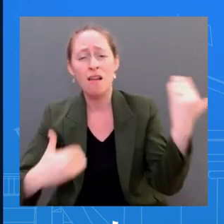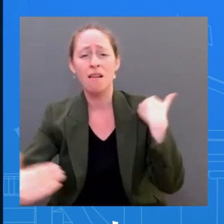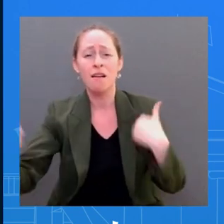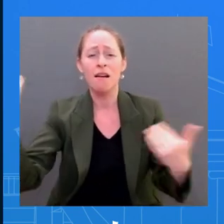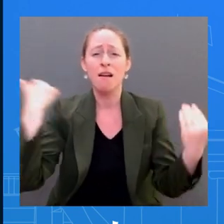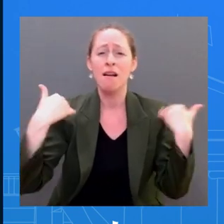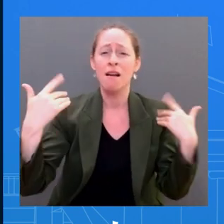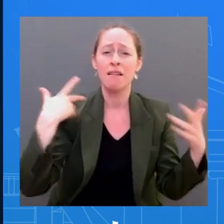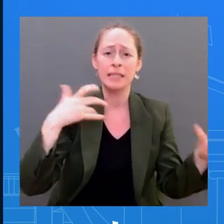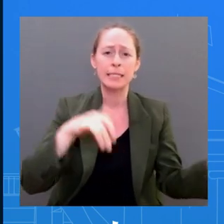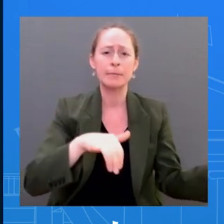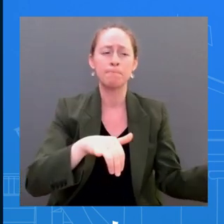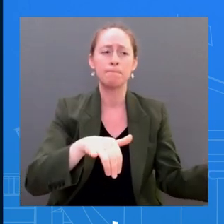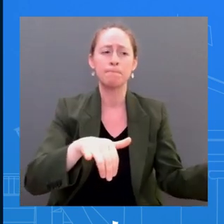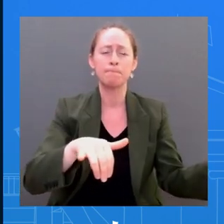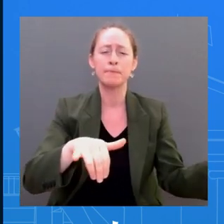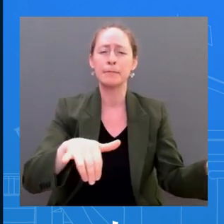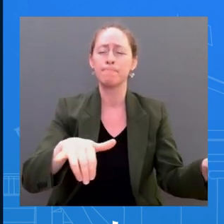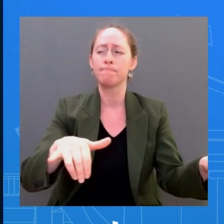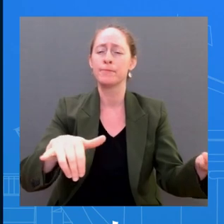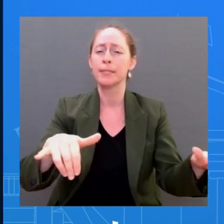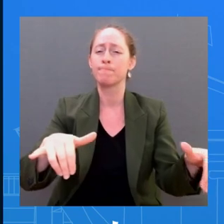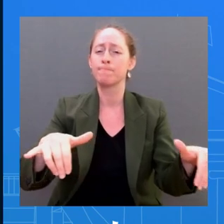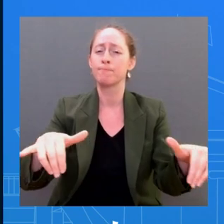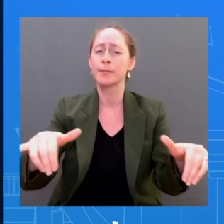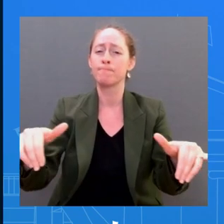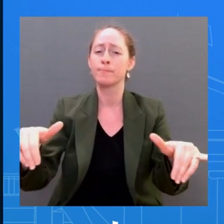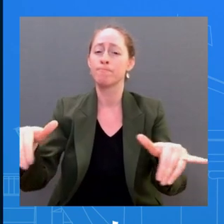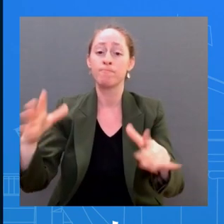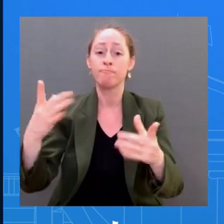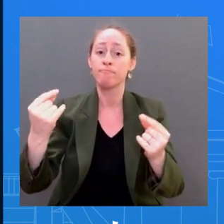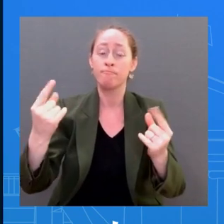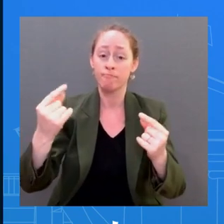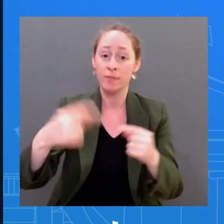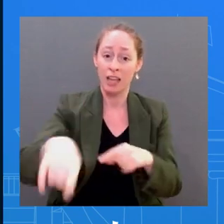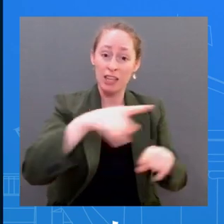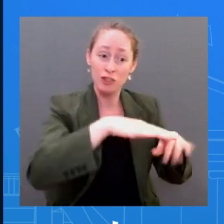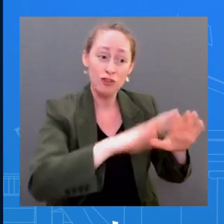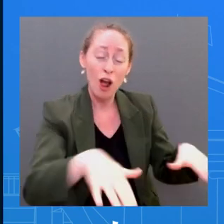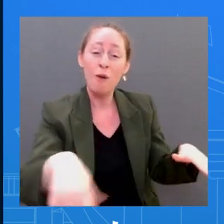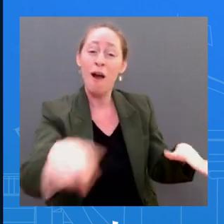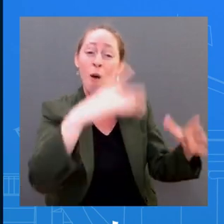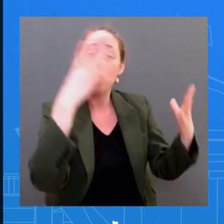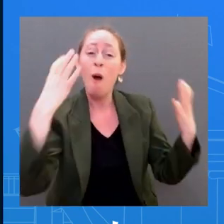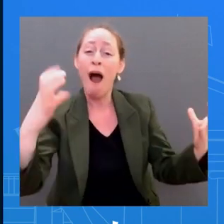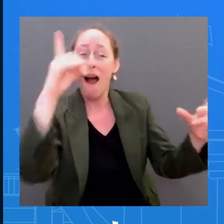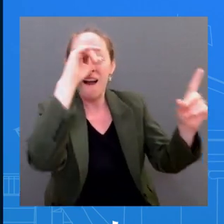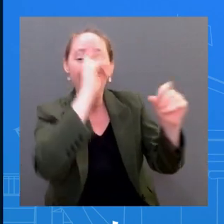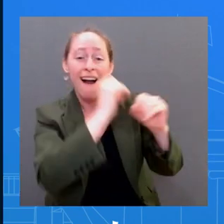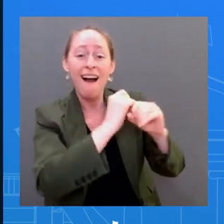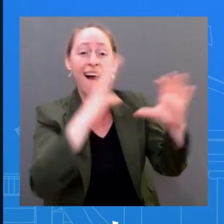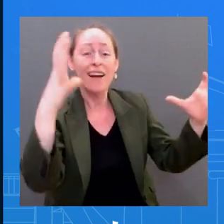That they want their children's dreams to live on. That they want their children's dreams to